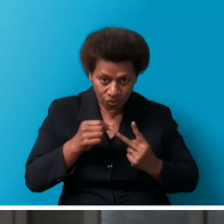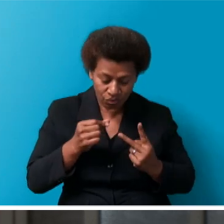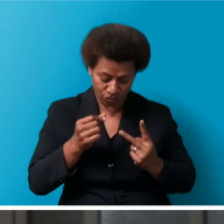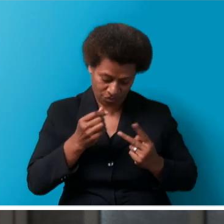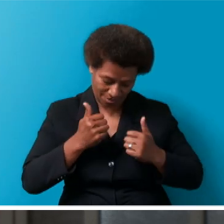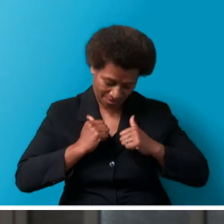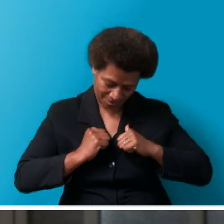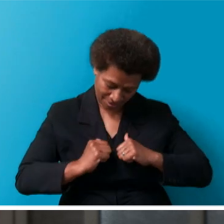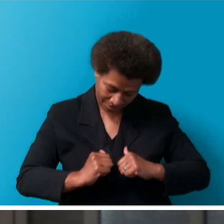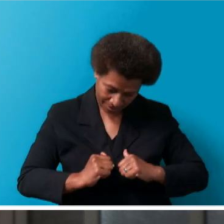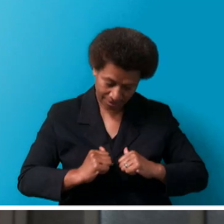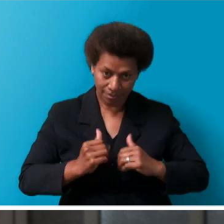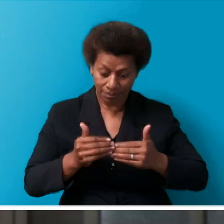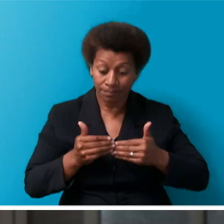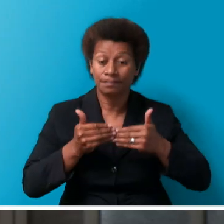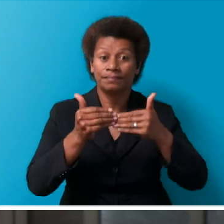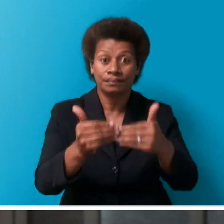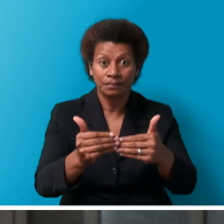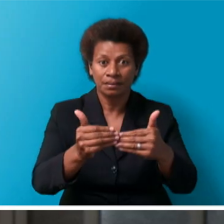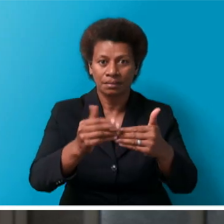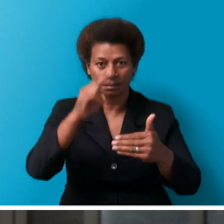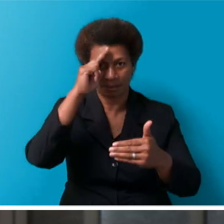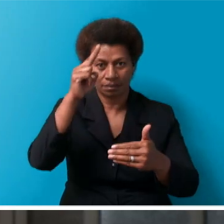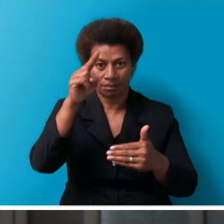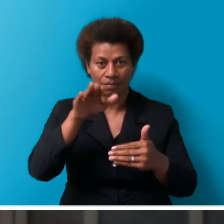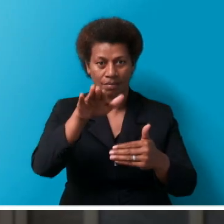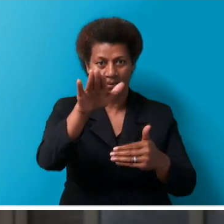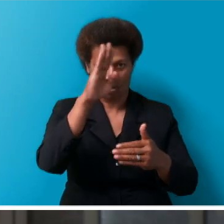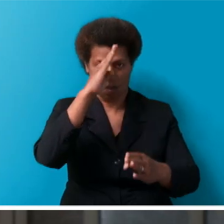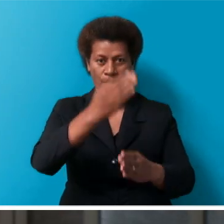the nation forward with a new narrative of hope.